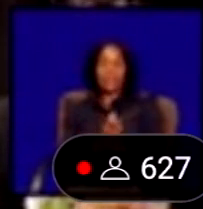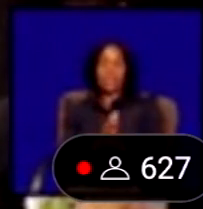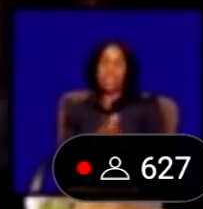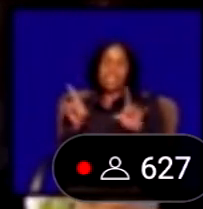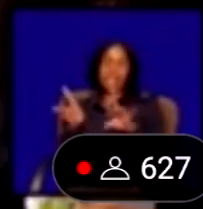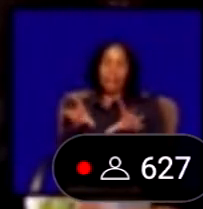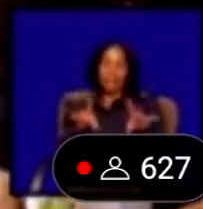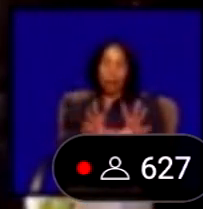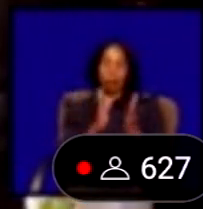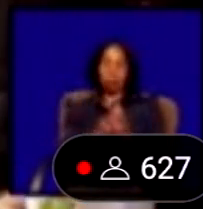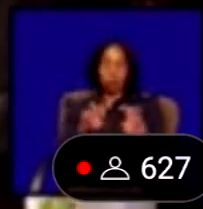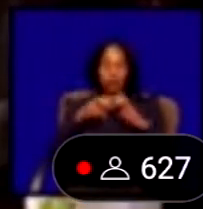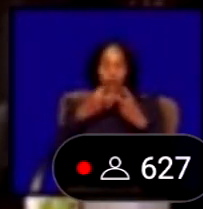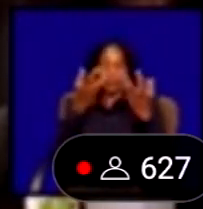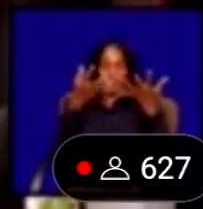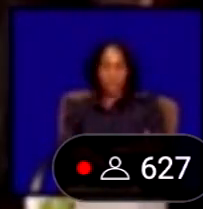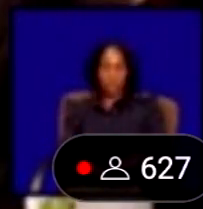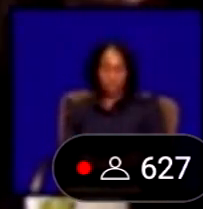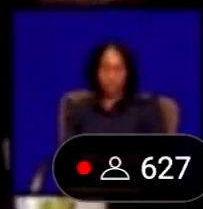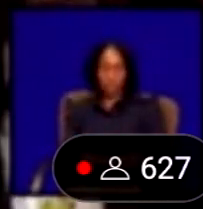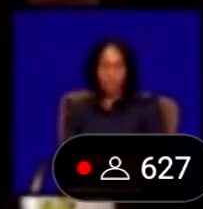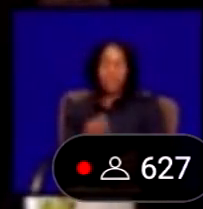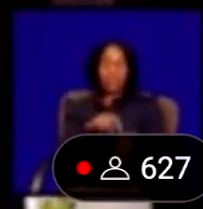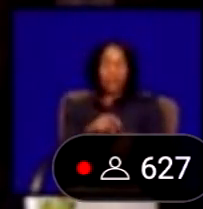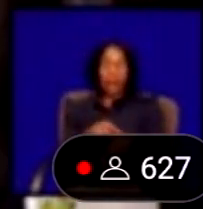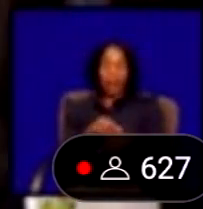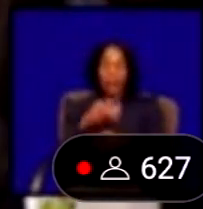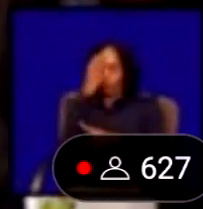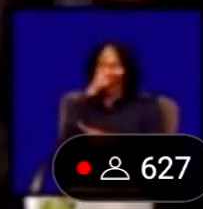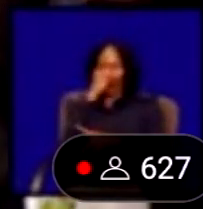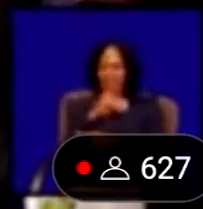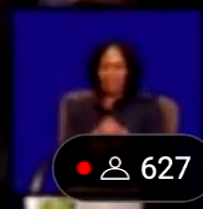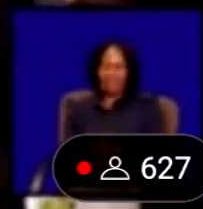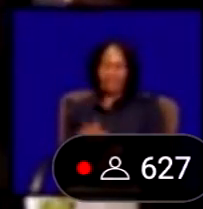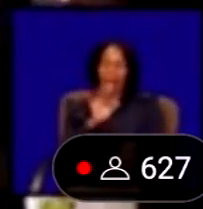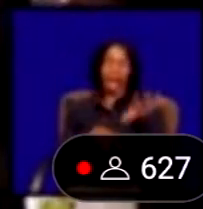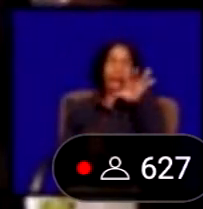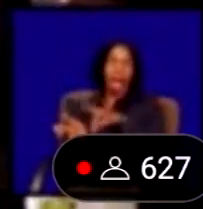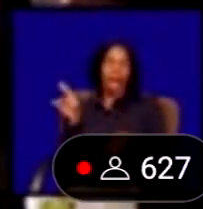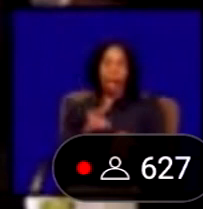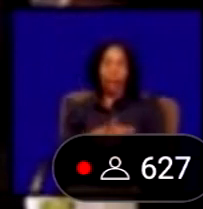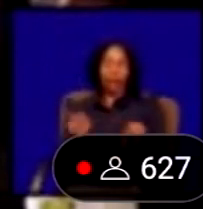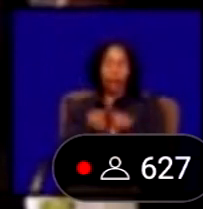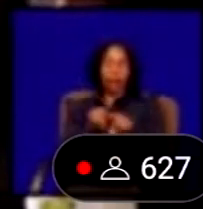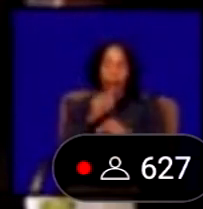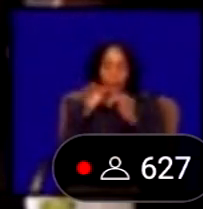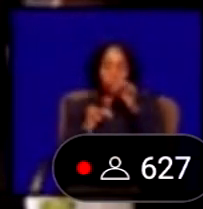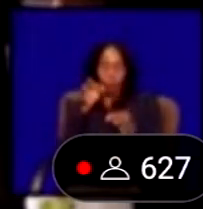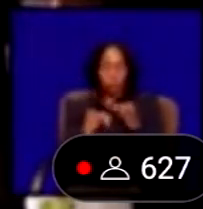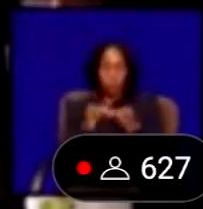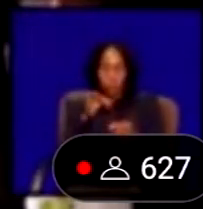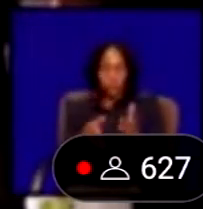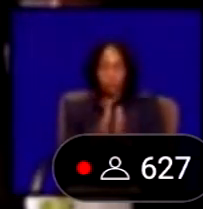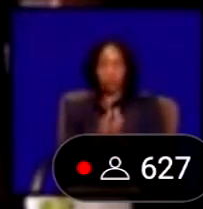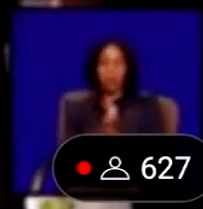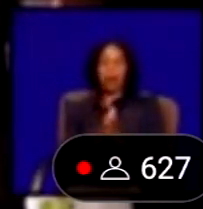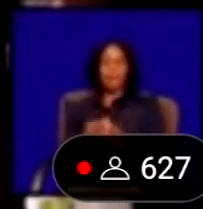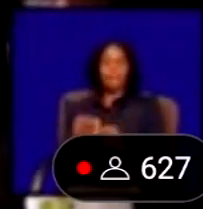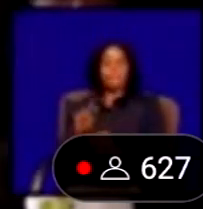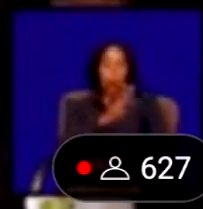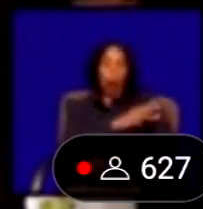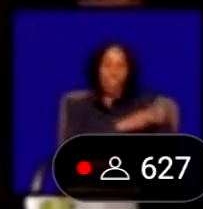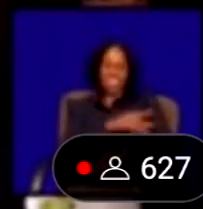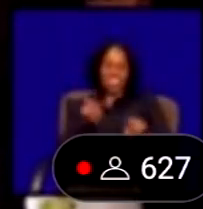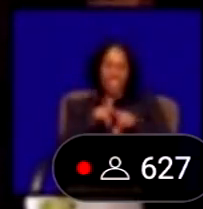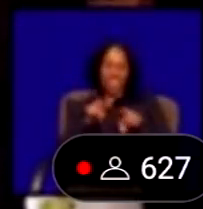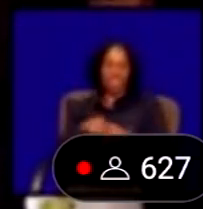violent crimes. While police fiddle, just like their political bosses, Bo Mr. Becky Cele, crimes of